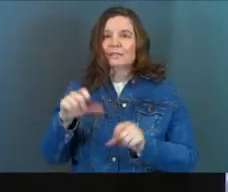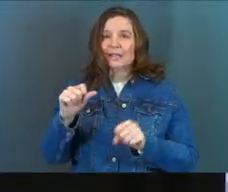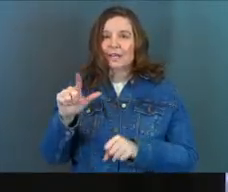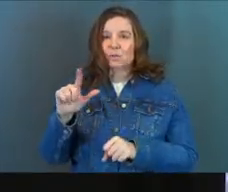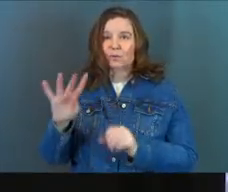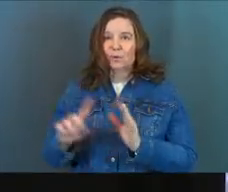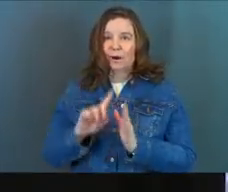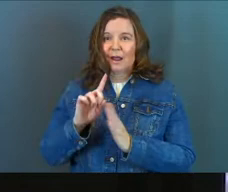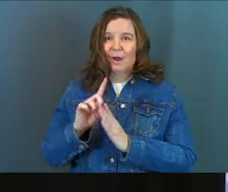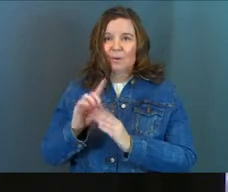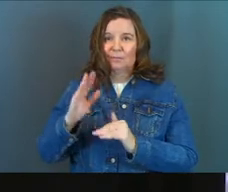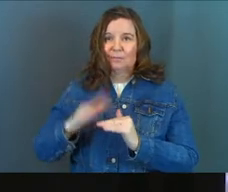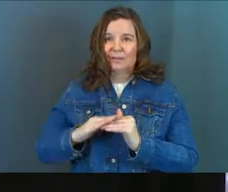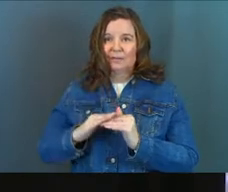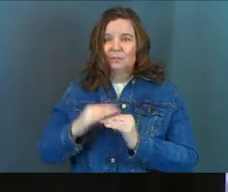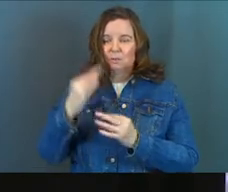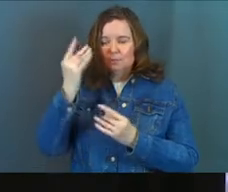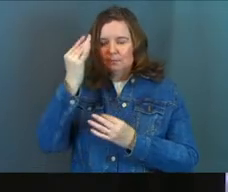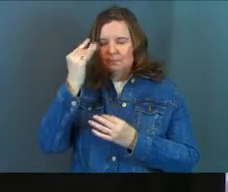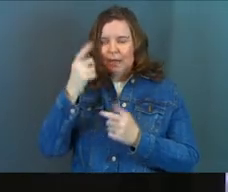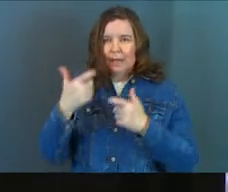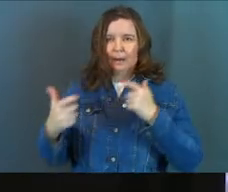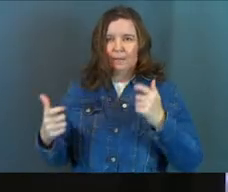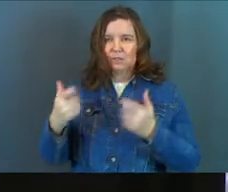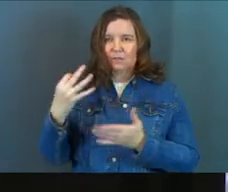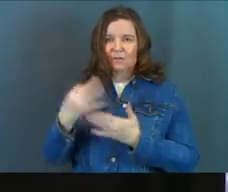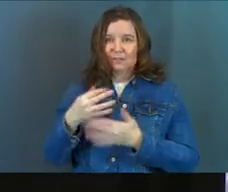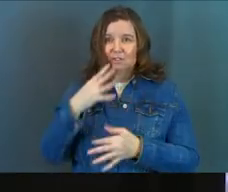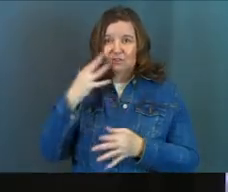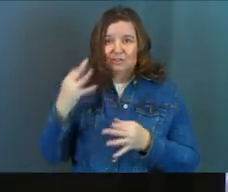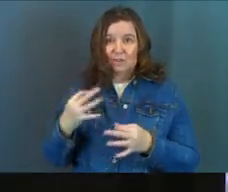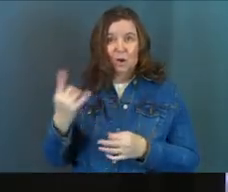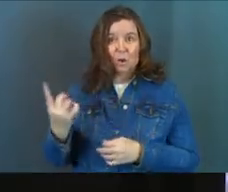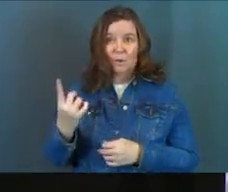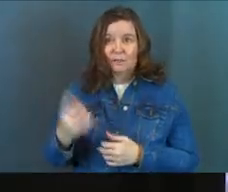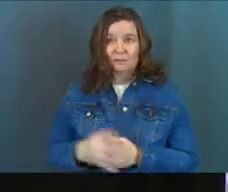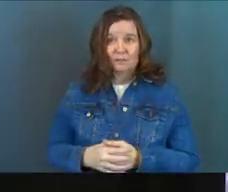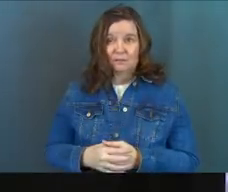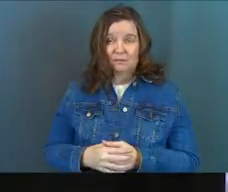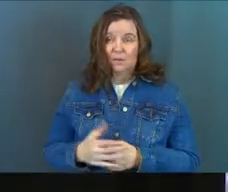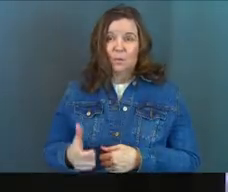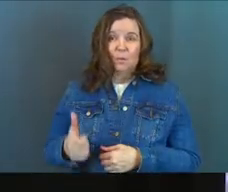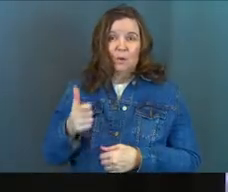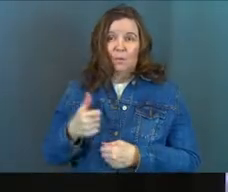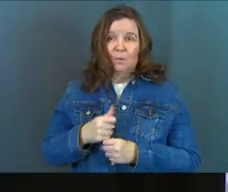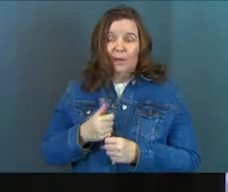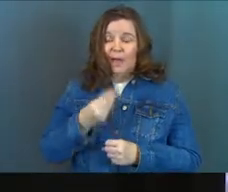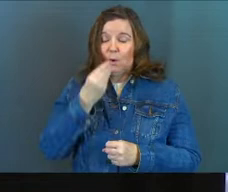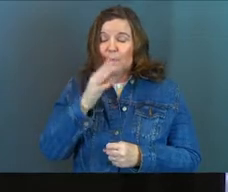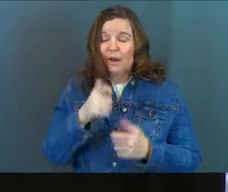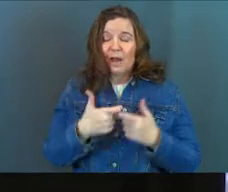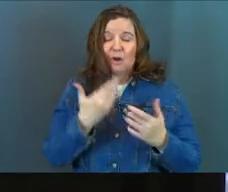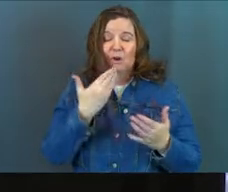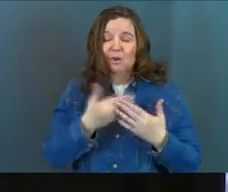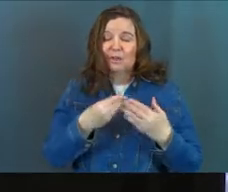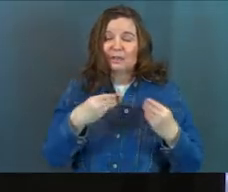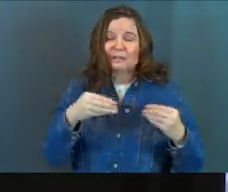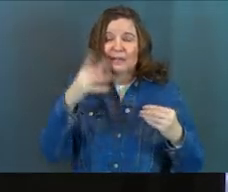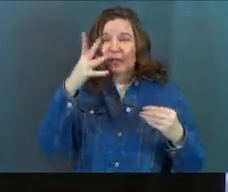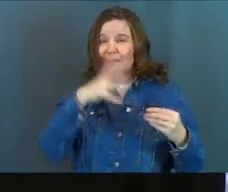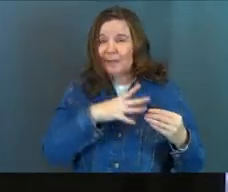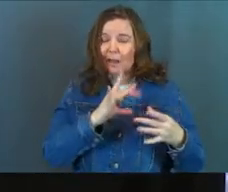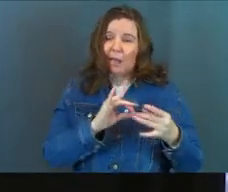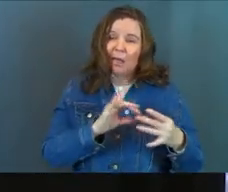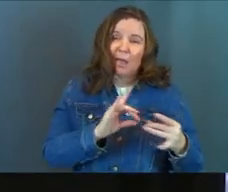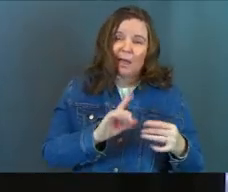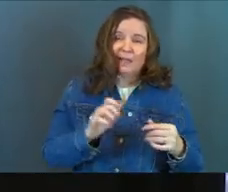take 24 hours to sleep on a major financial decision. Always. We won't make it. I don't care how good the salesman is. I